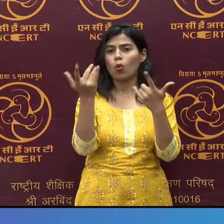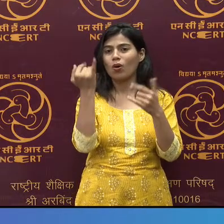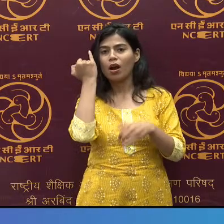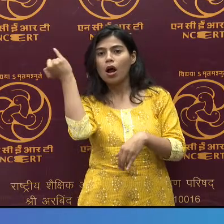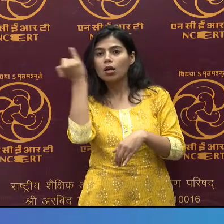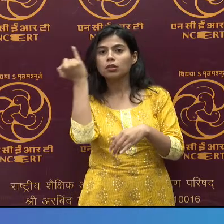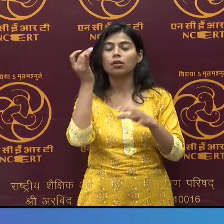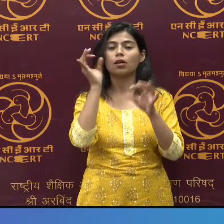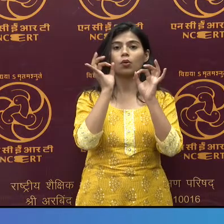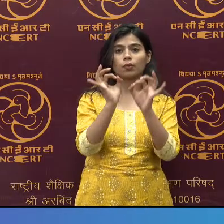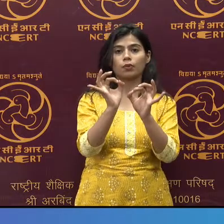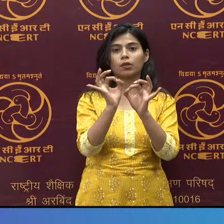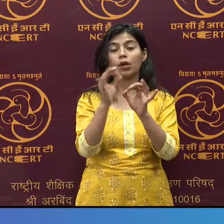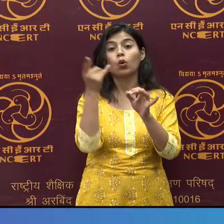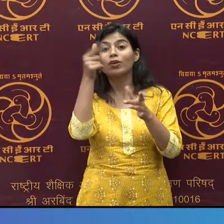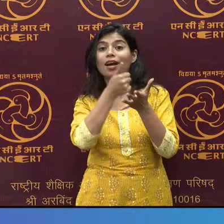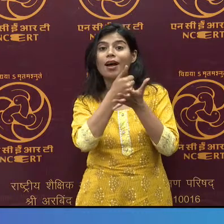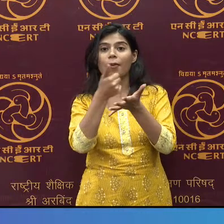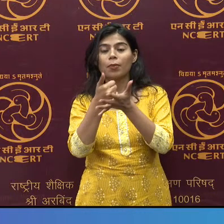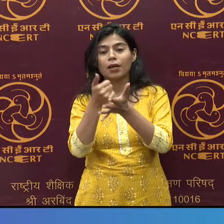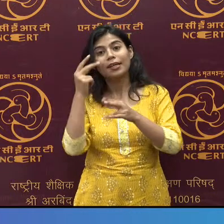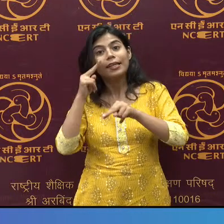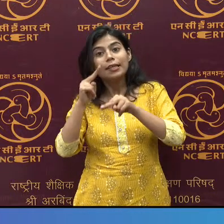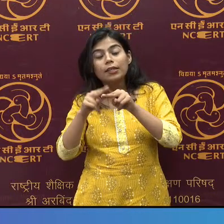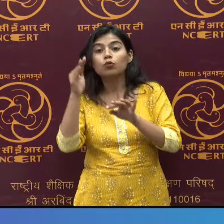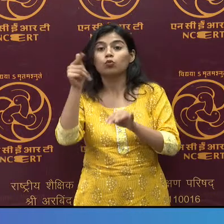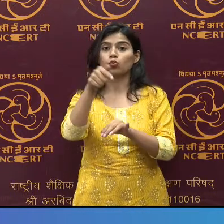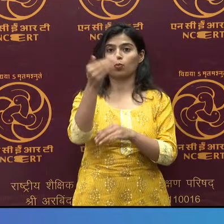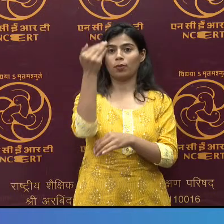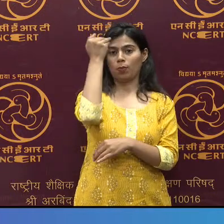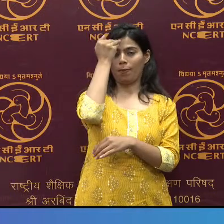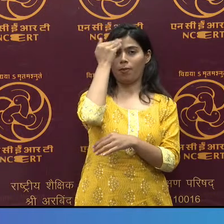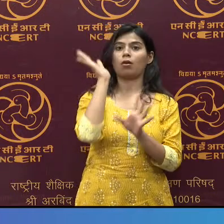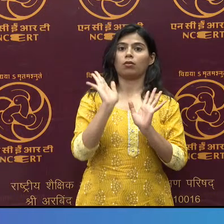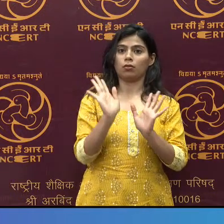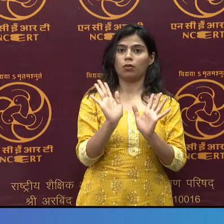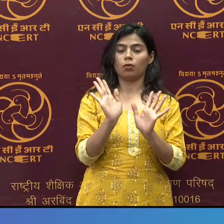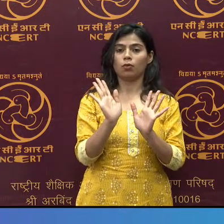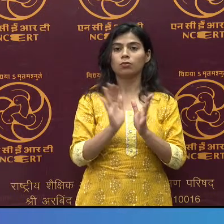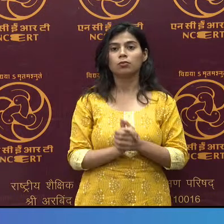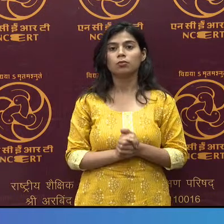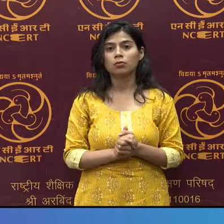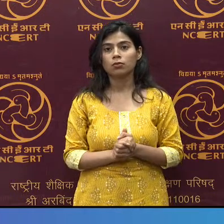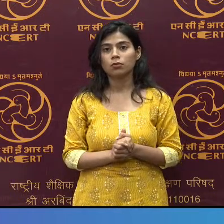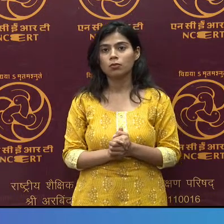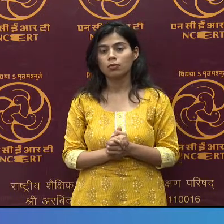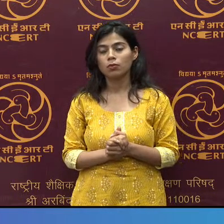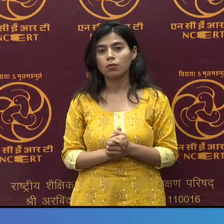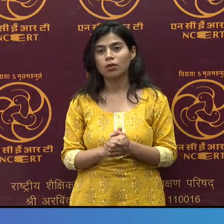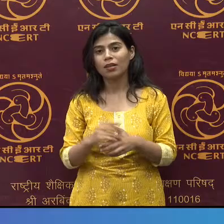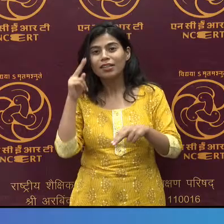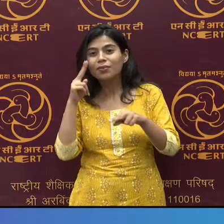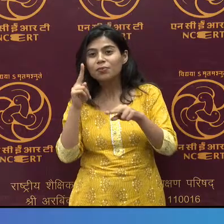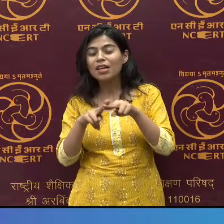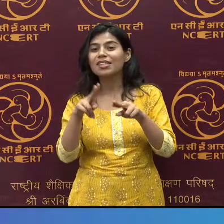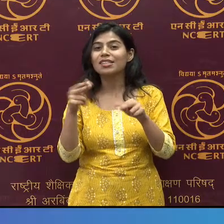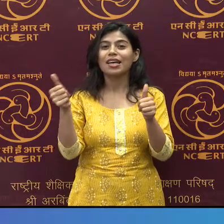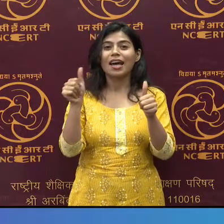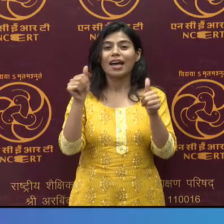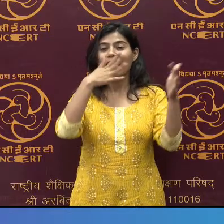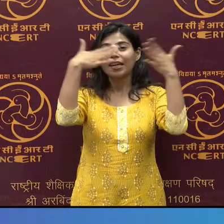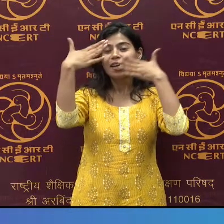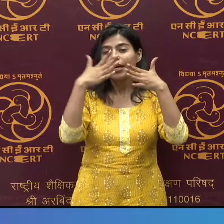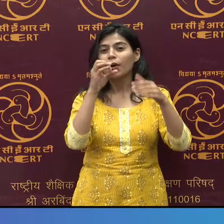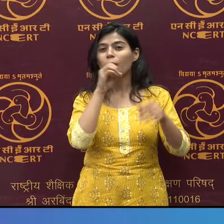giving statistics helps if you know anything about it. For example, if we are talking about pollution, air pollution